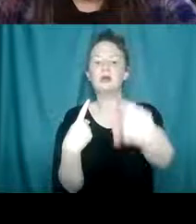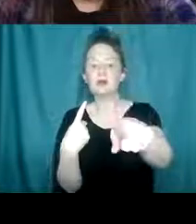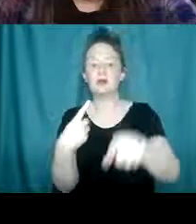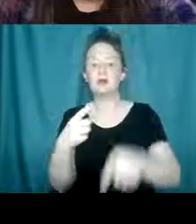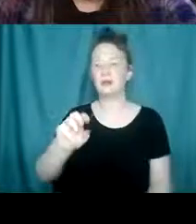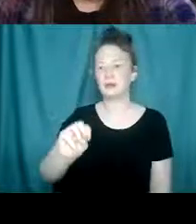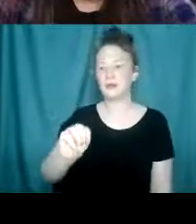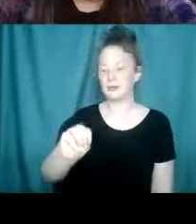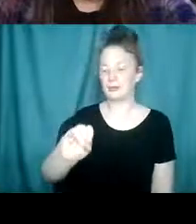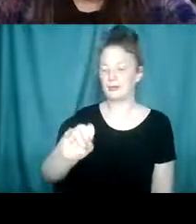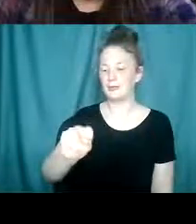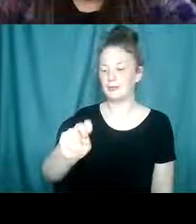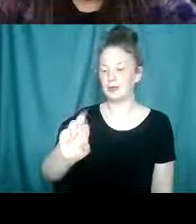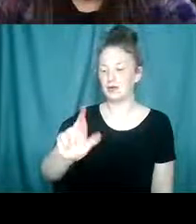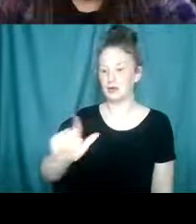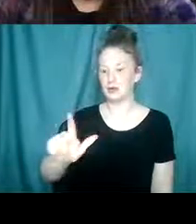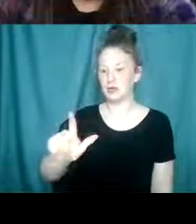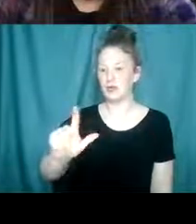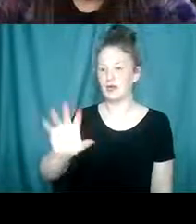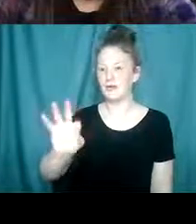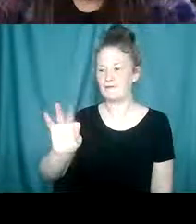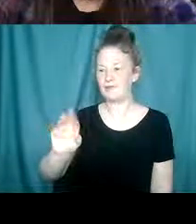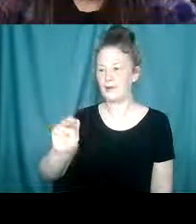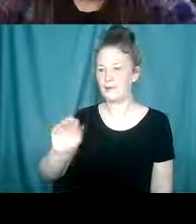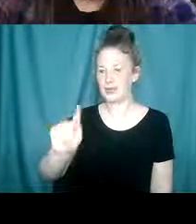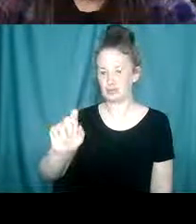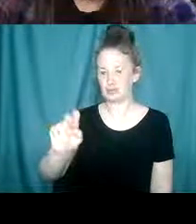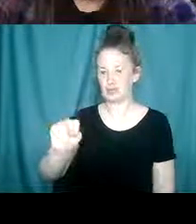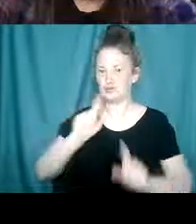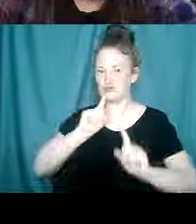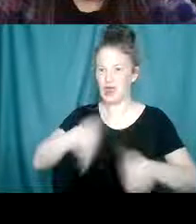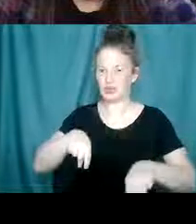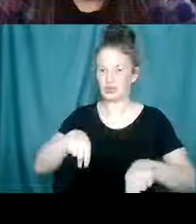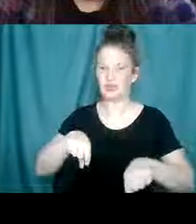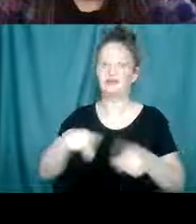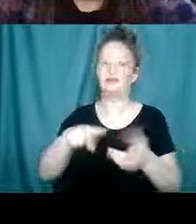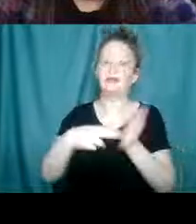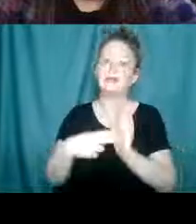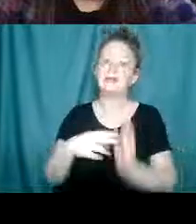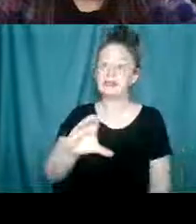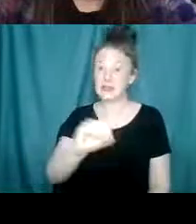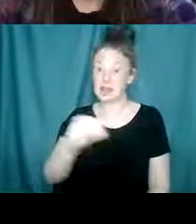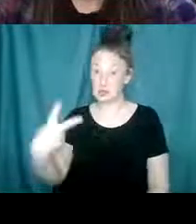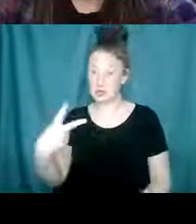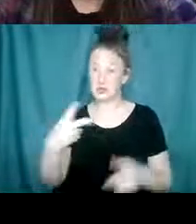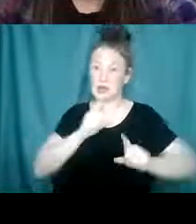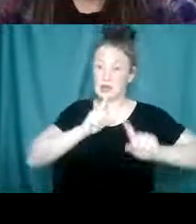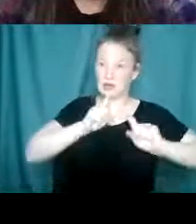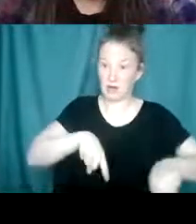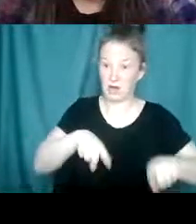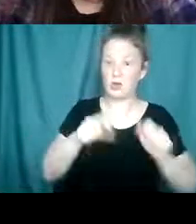mineral formation reaction. This means carbon dioxide will react with minerals near it to form new minerals.